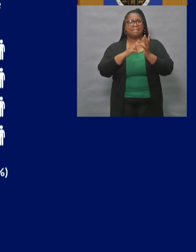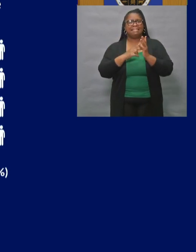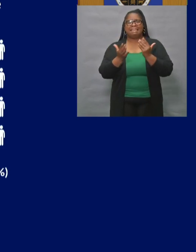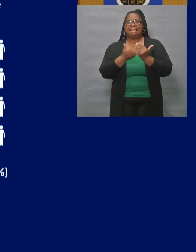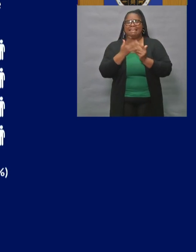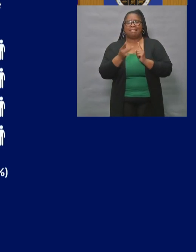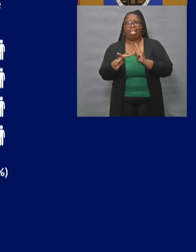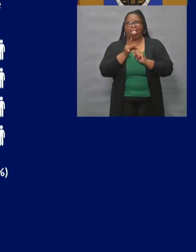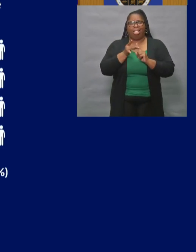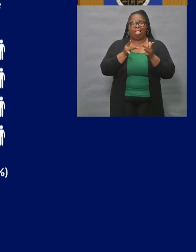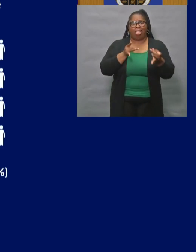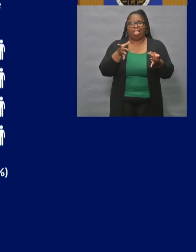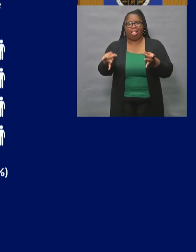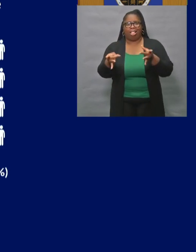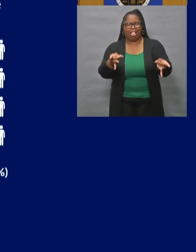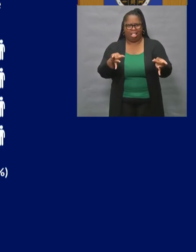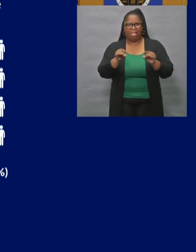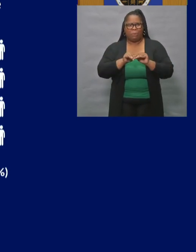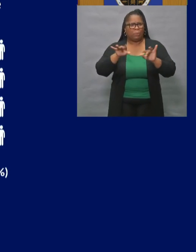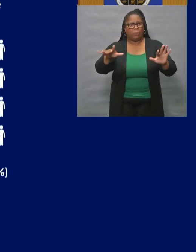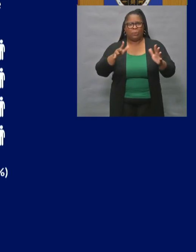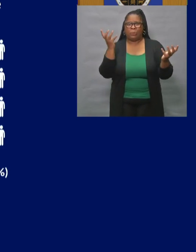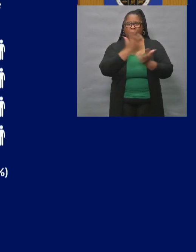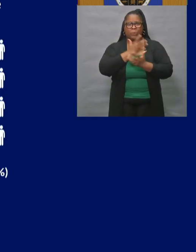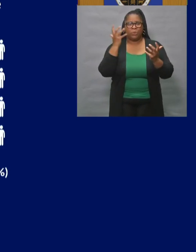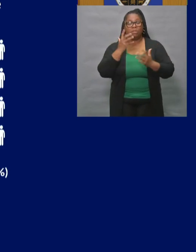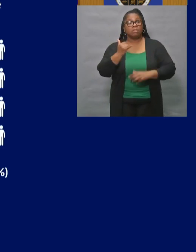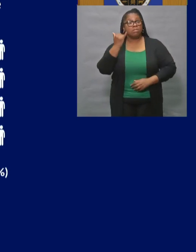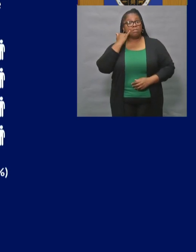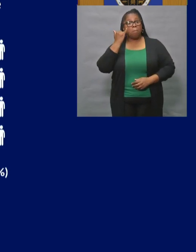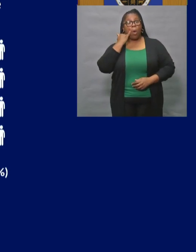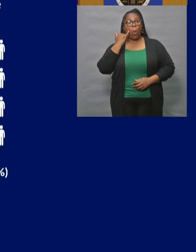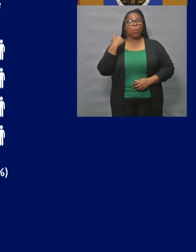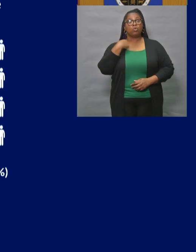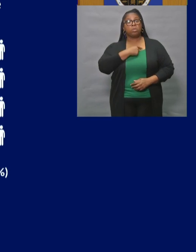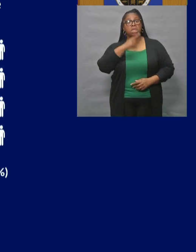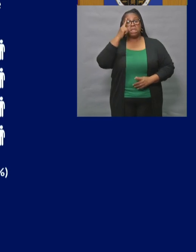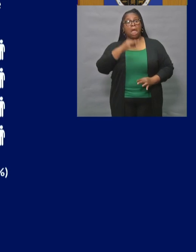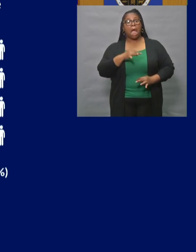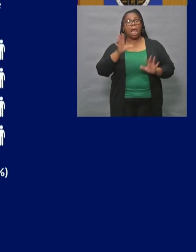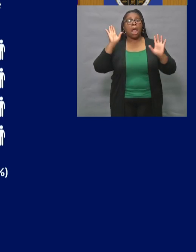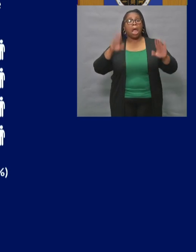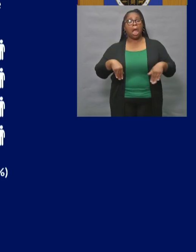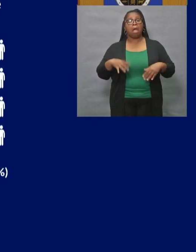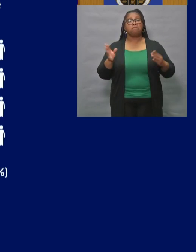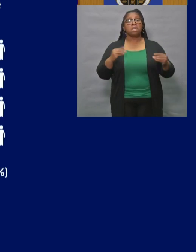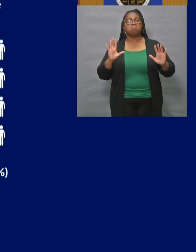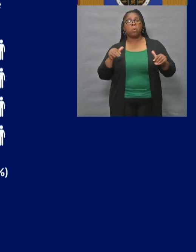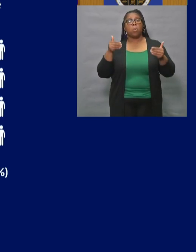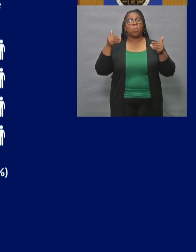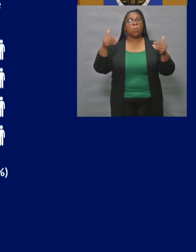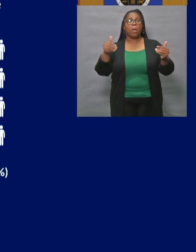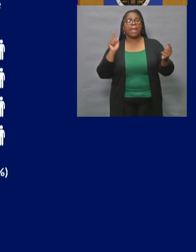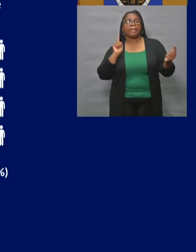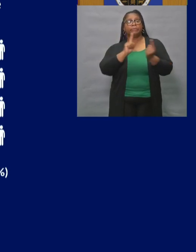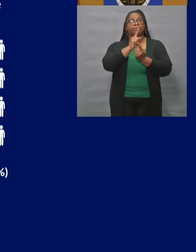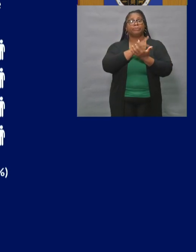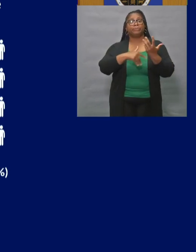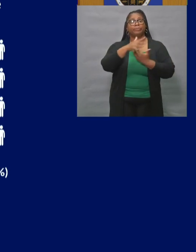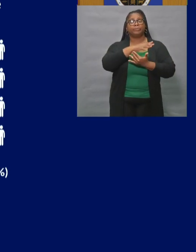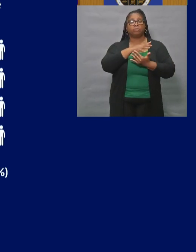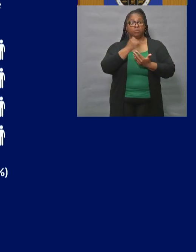measures are relaxed too soon. If physical distancing doesn't continue or is relaxed in a non-gradual way, then by August 1st, we